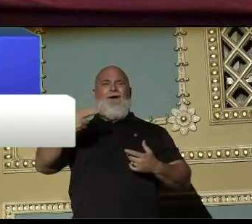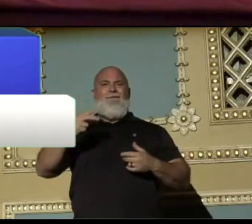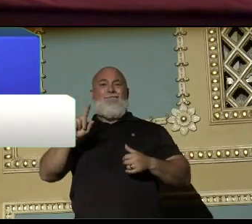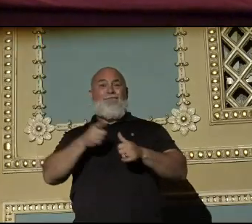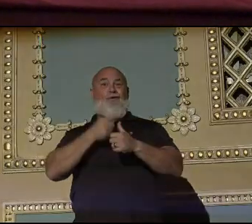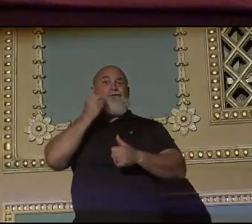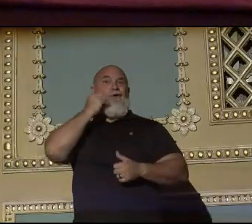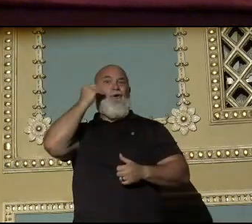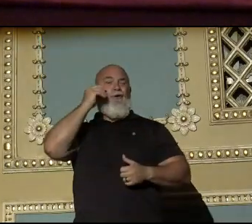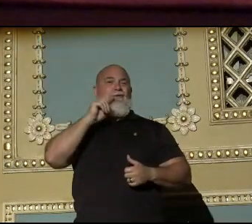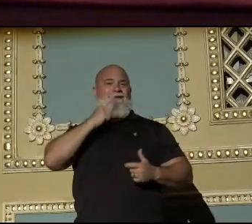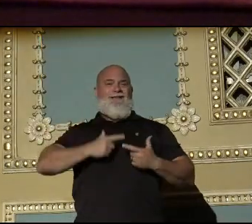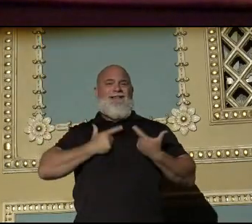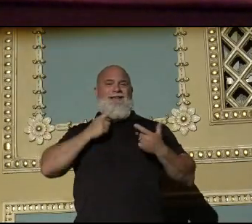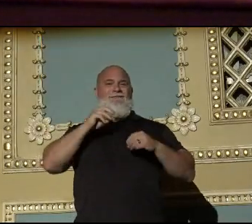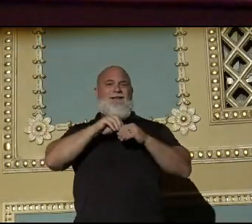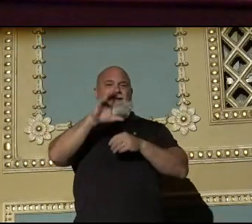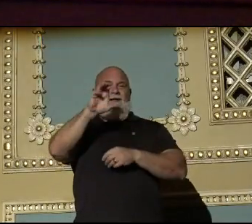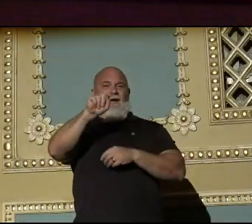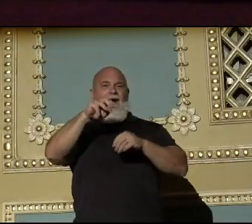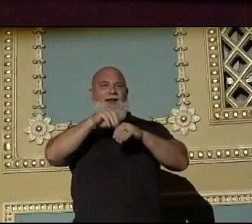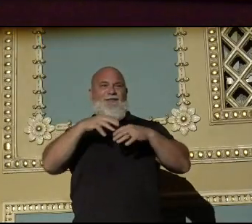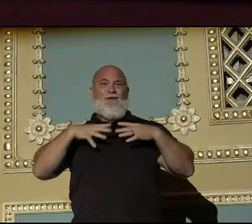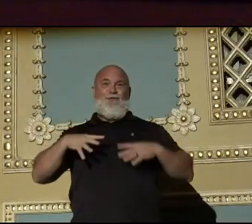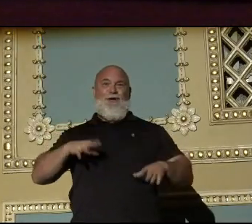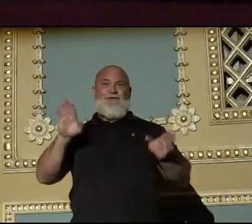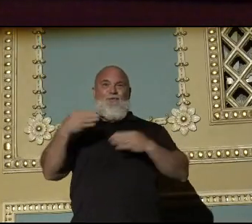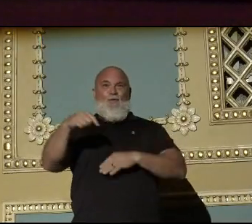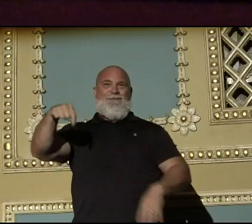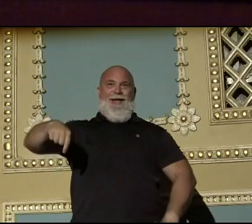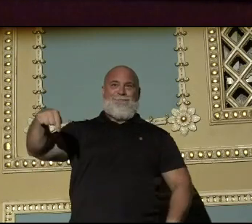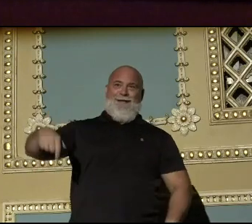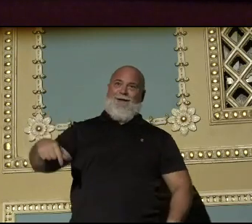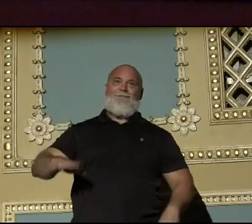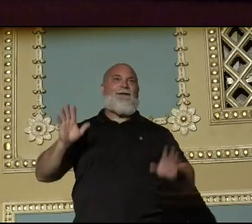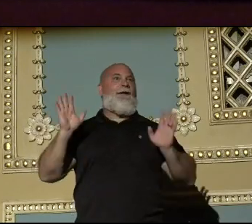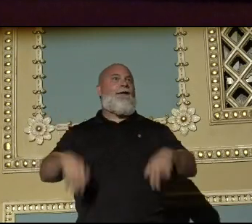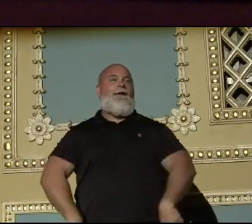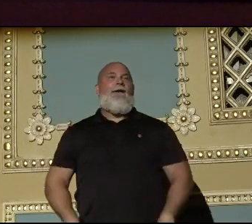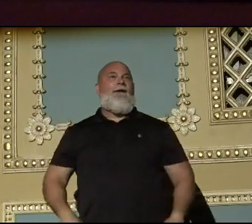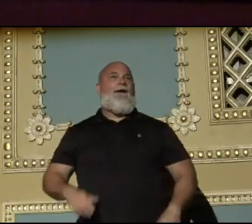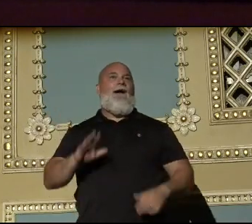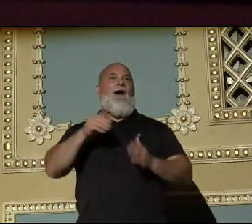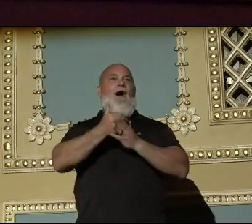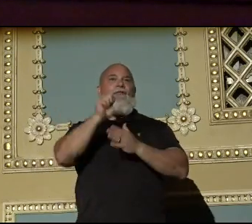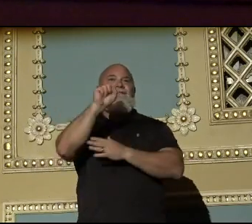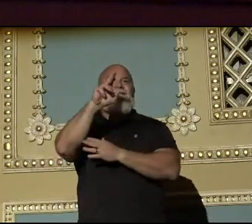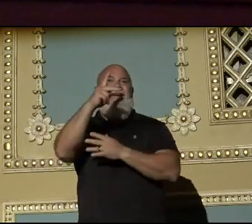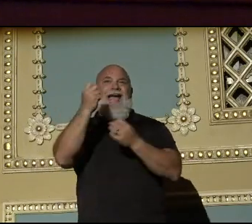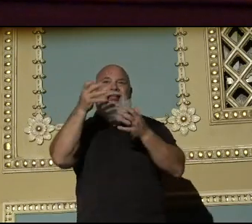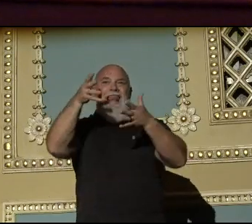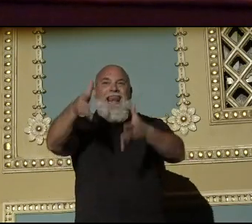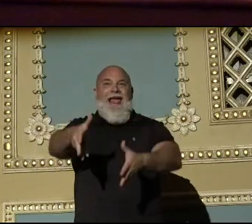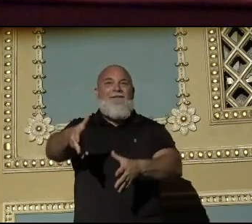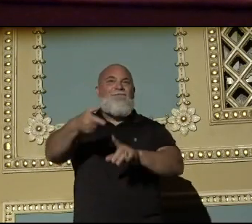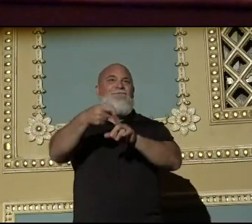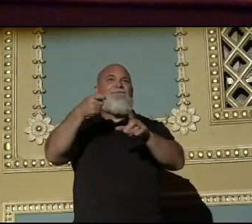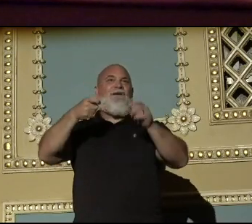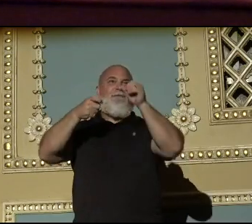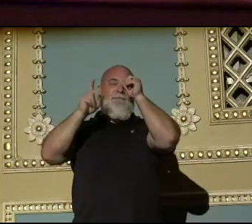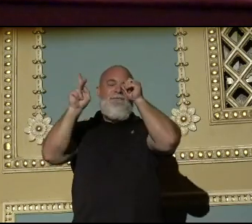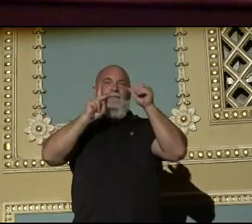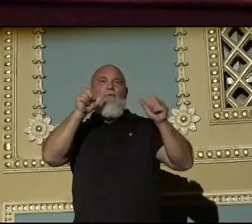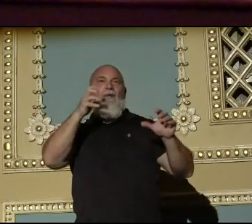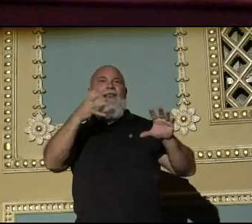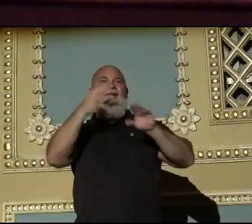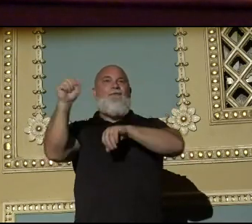first home, since I've been living on a cot down in the dressing room downstairs. I've eaten pretty much all the snacks that were left down there from all the